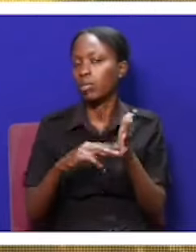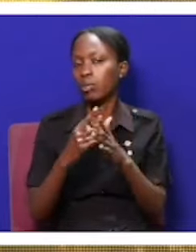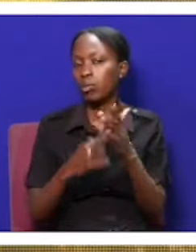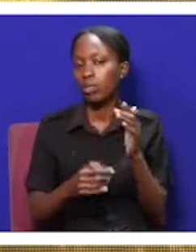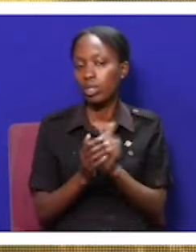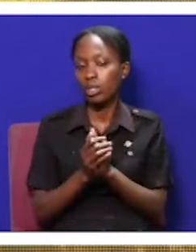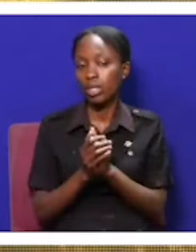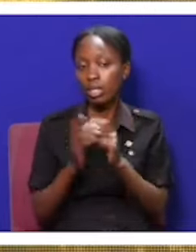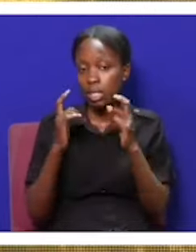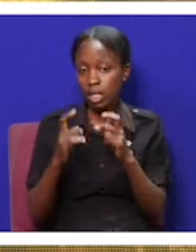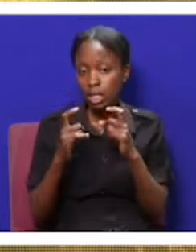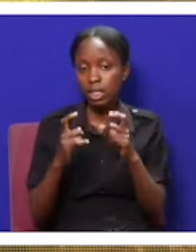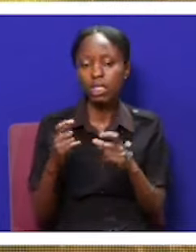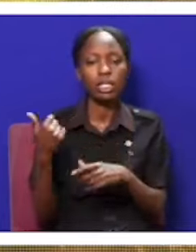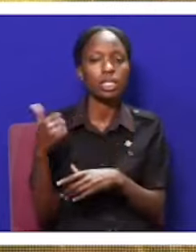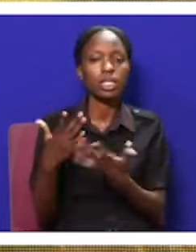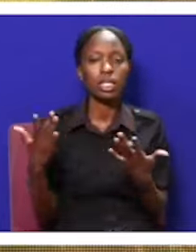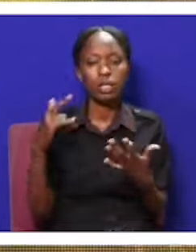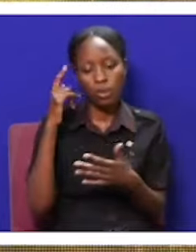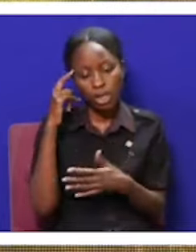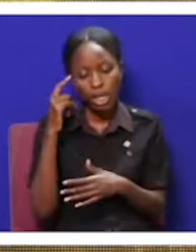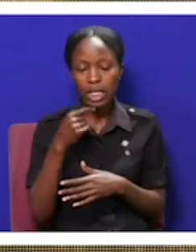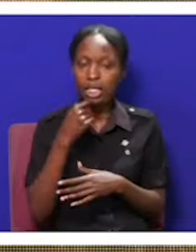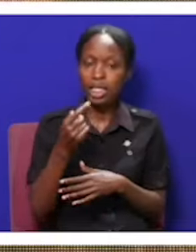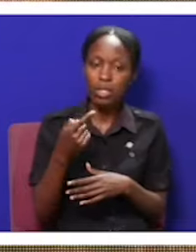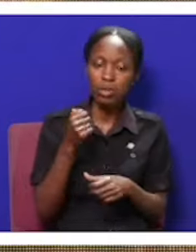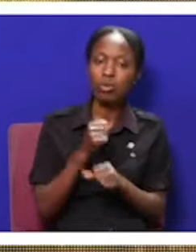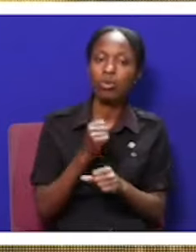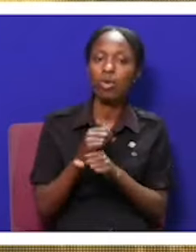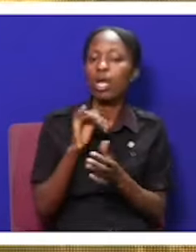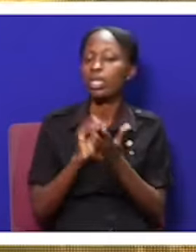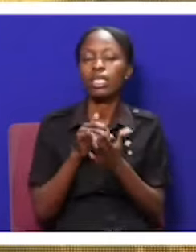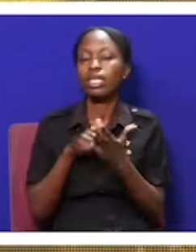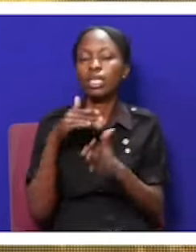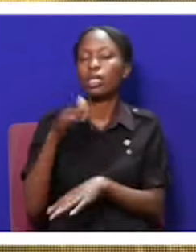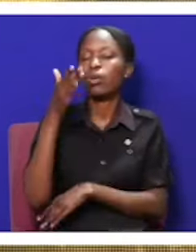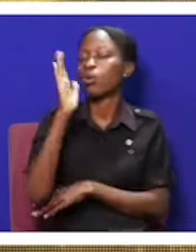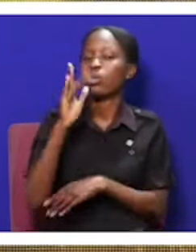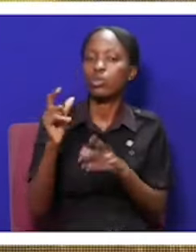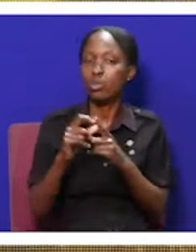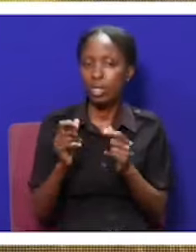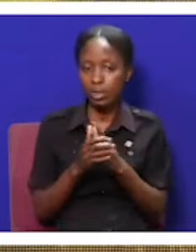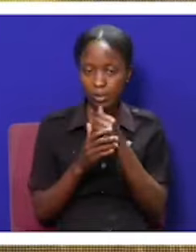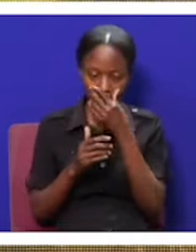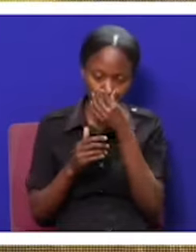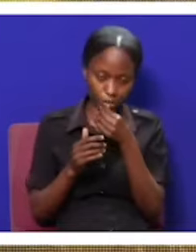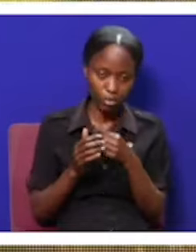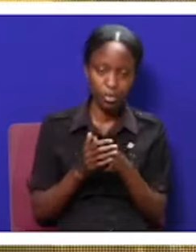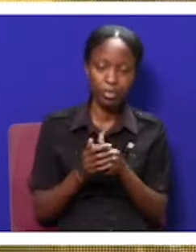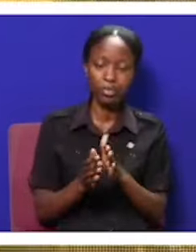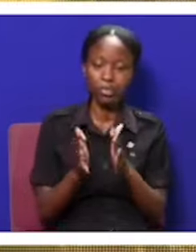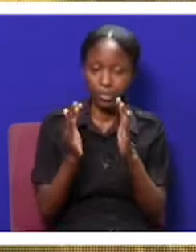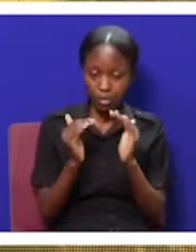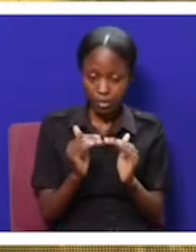Yes, sin is anything we think, say, or do that goes against God's word. And then the other